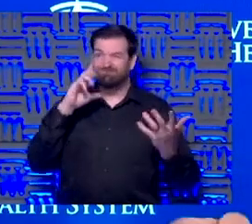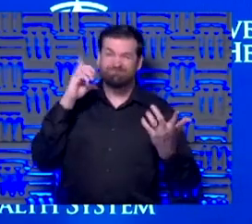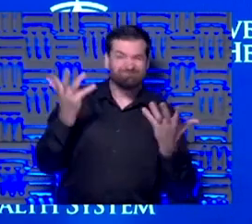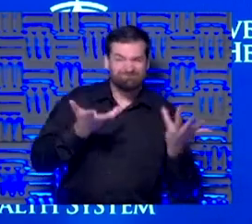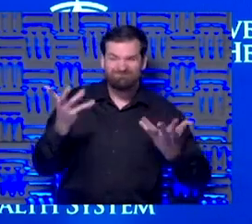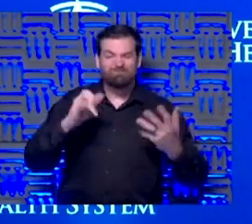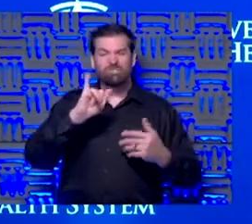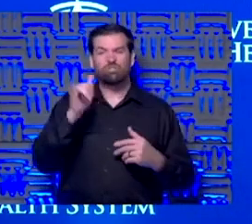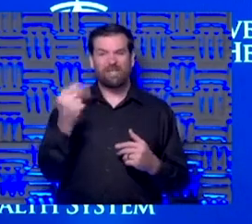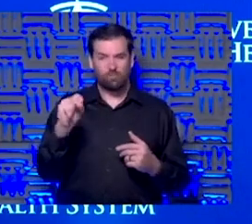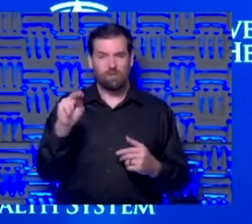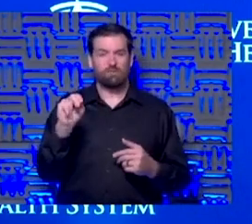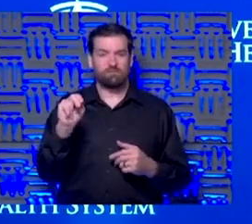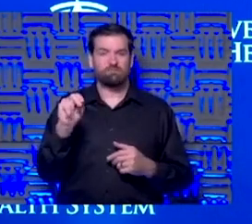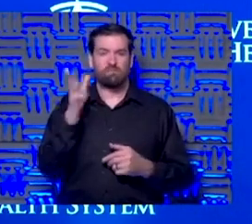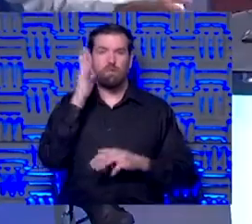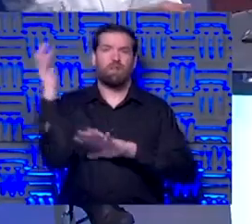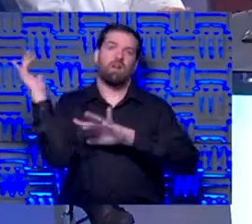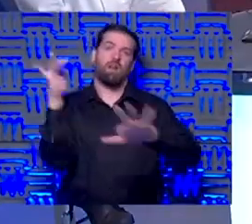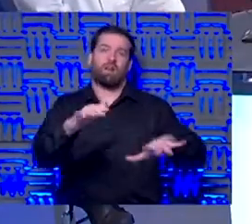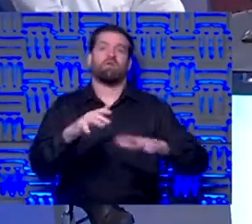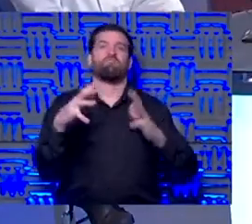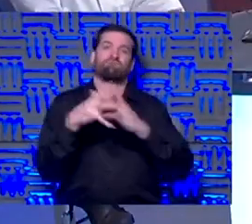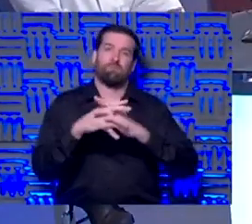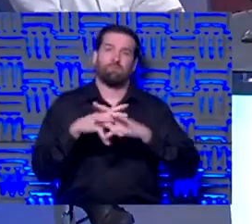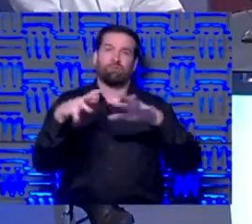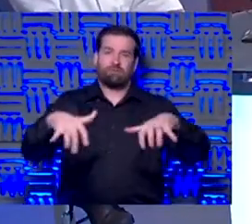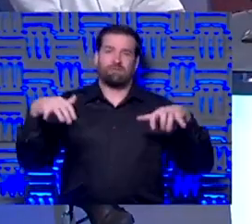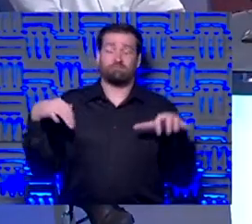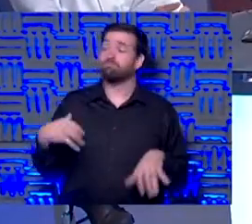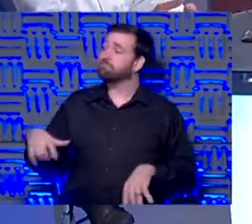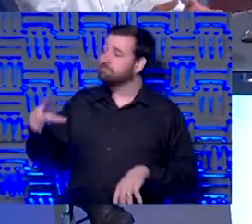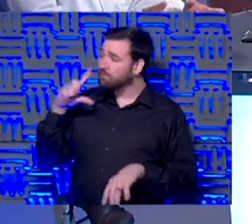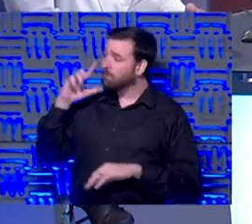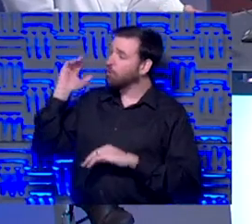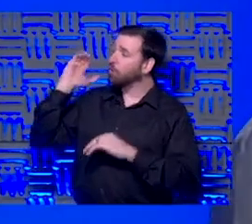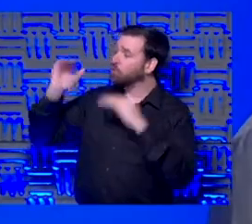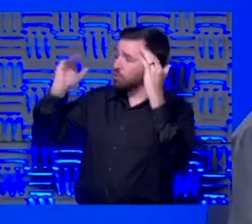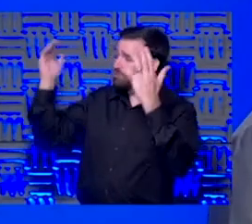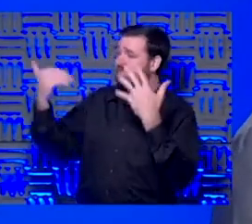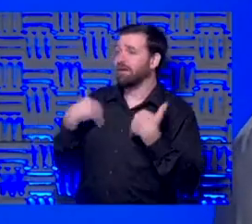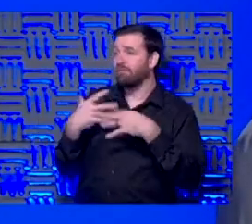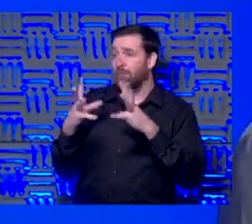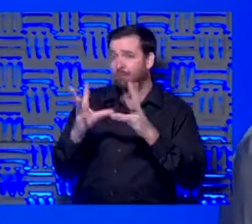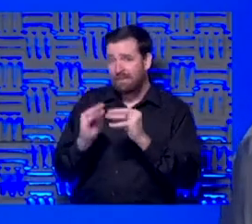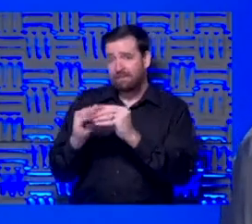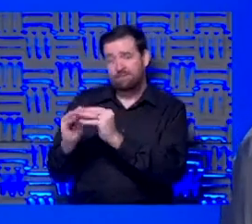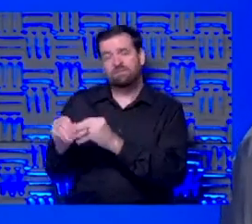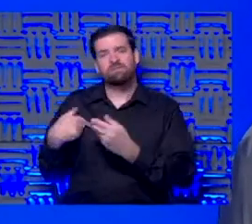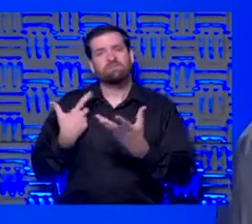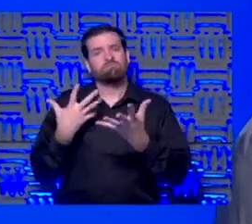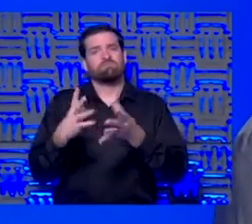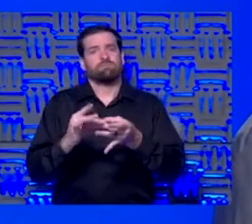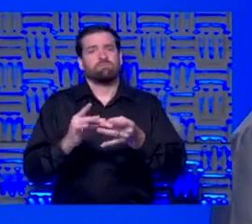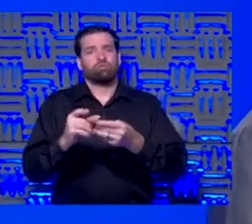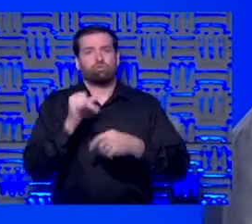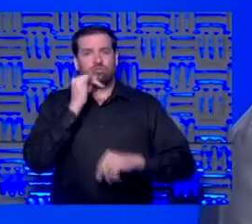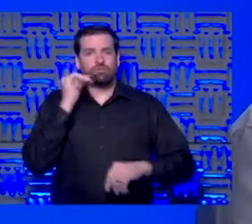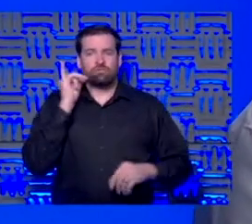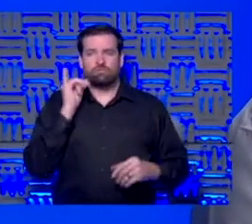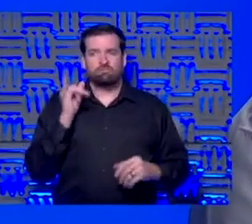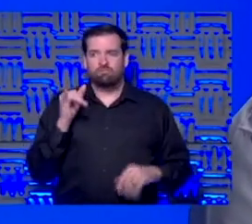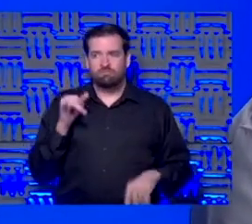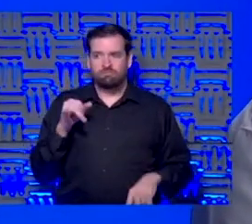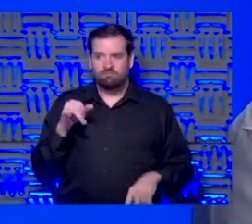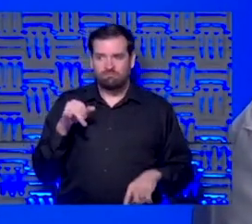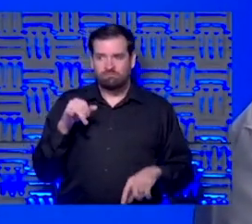yeah. we will have people at Arrowhead Stadium. And I think for the adults in the schools, they have meetings too, and we touched on this yesterday. You know, no longer can